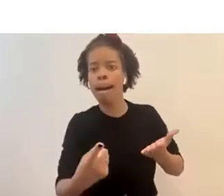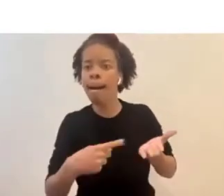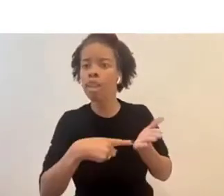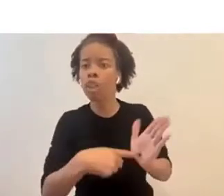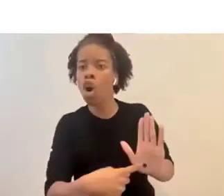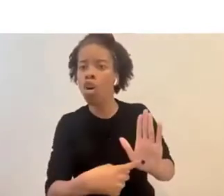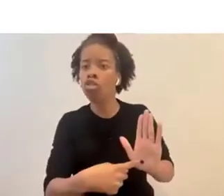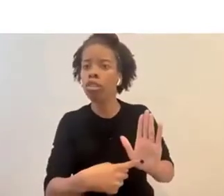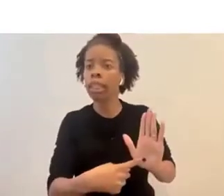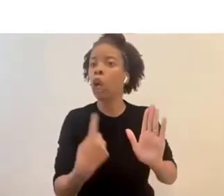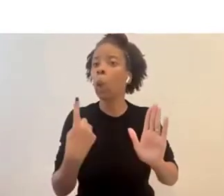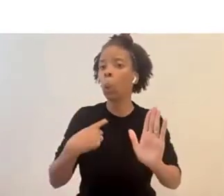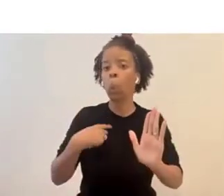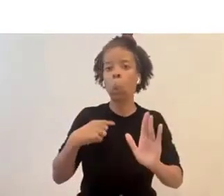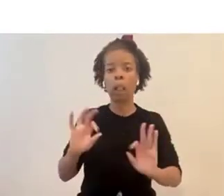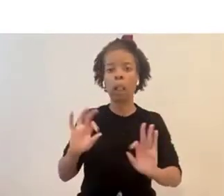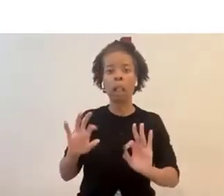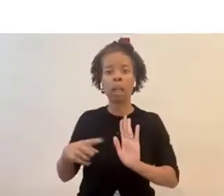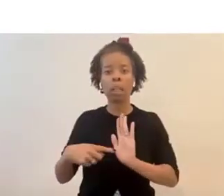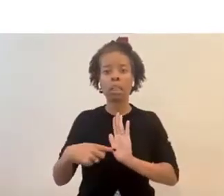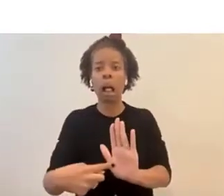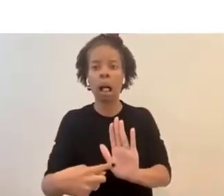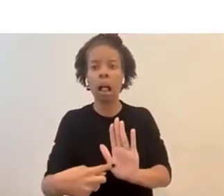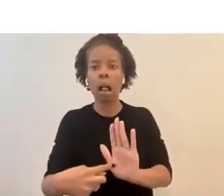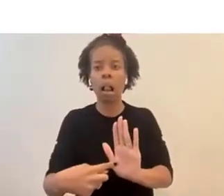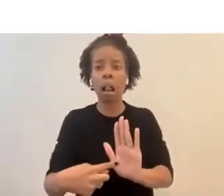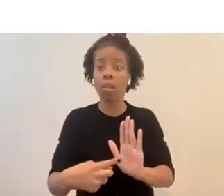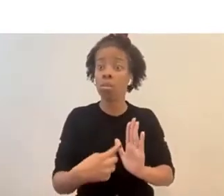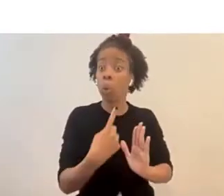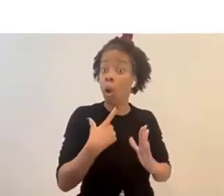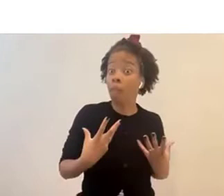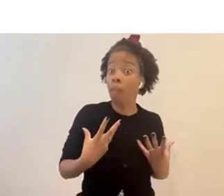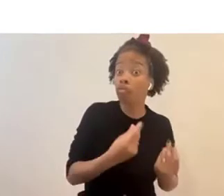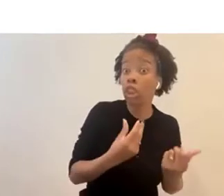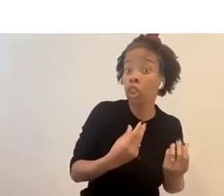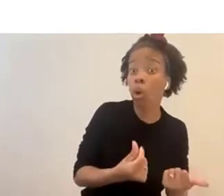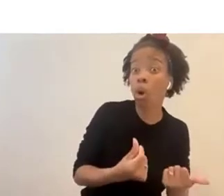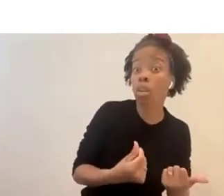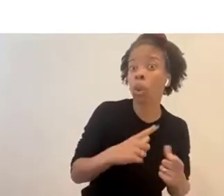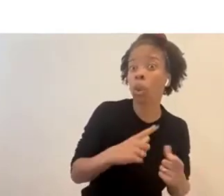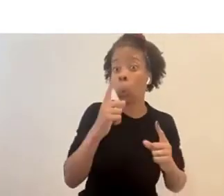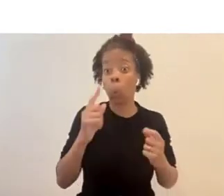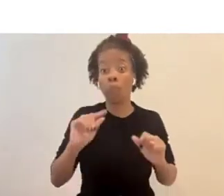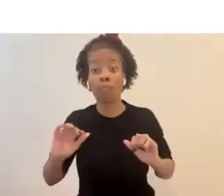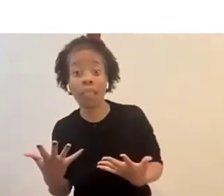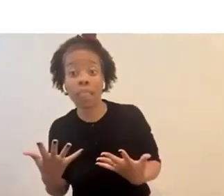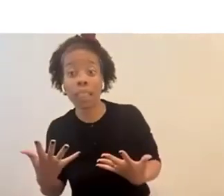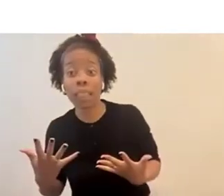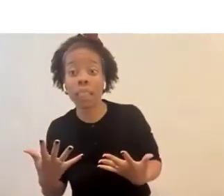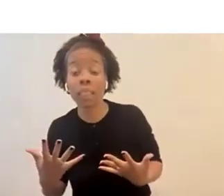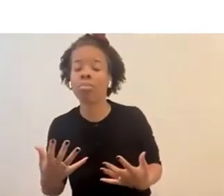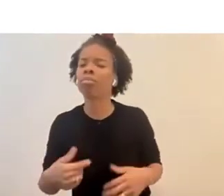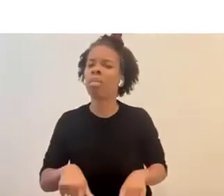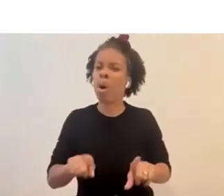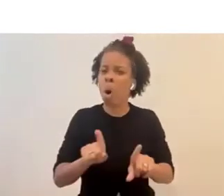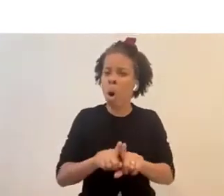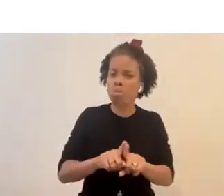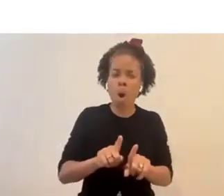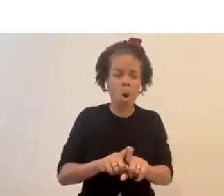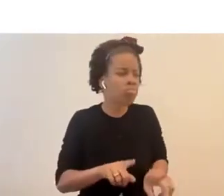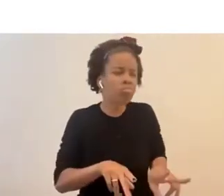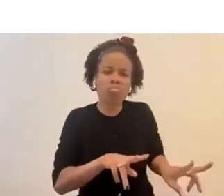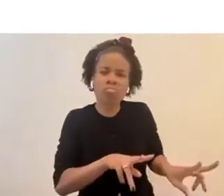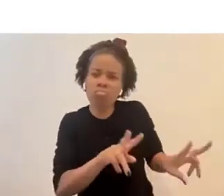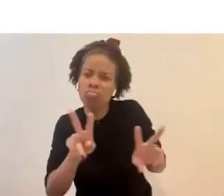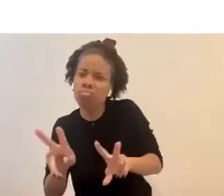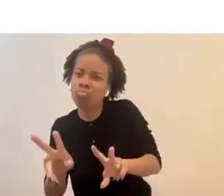has the resources to tell stories, but also inclusion in how selective we are, what type of stories we tell. Do